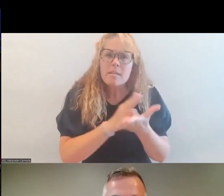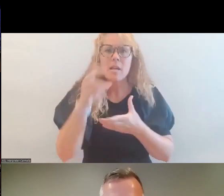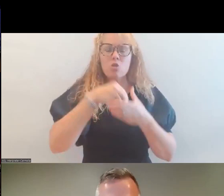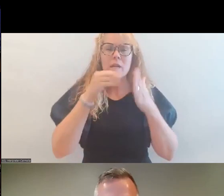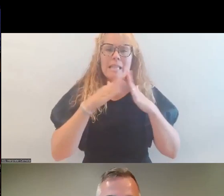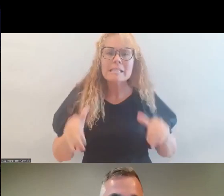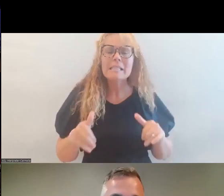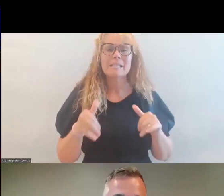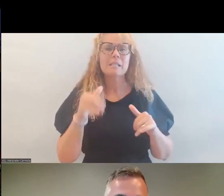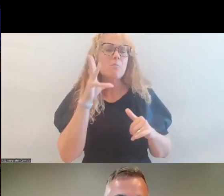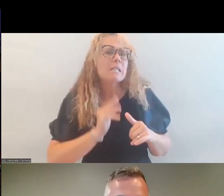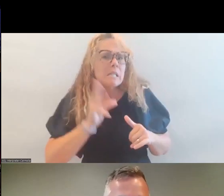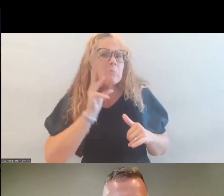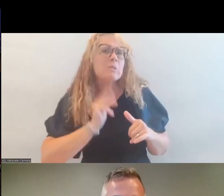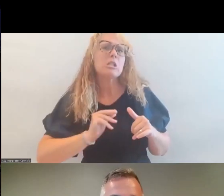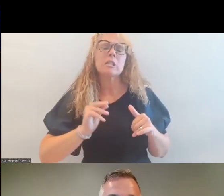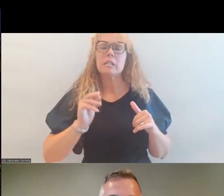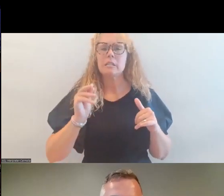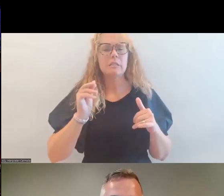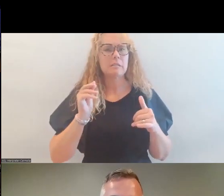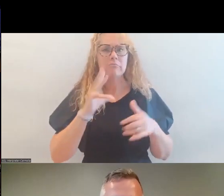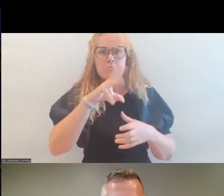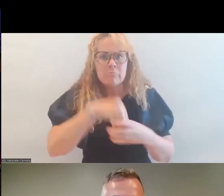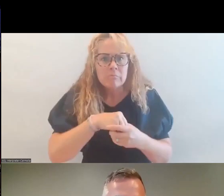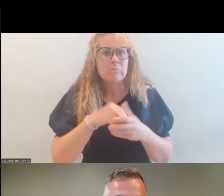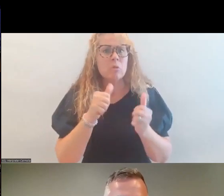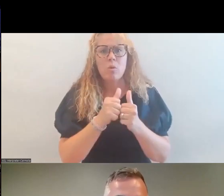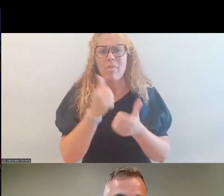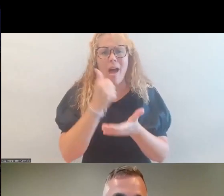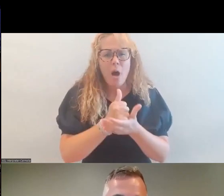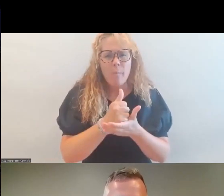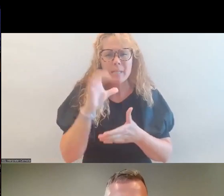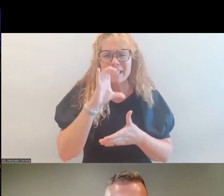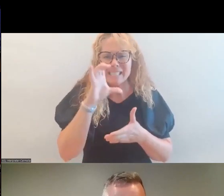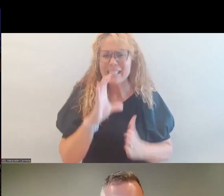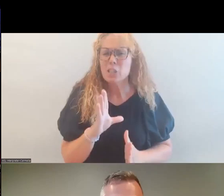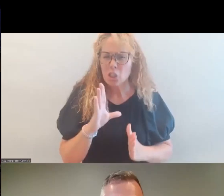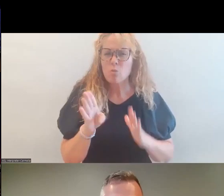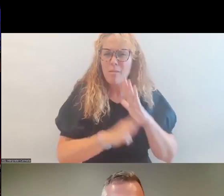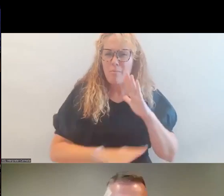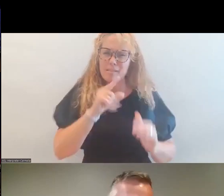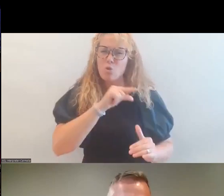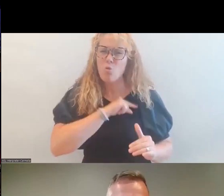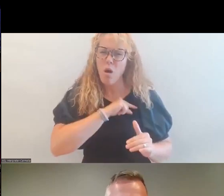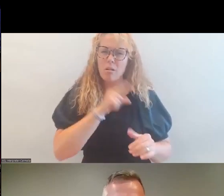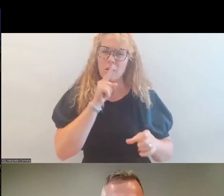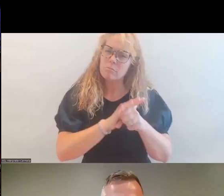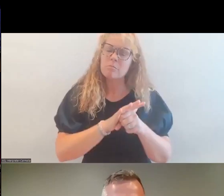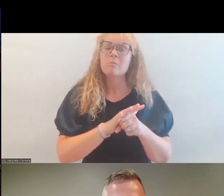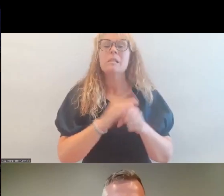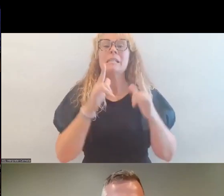the user experience, or the experience for the help seeker with kind of basic quality assurances, and at the same